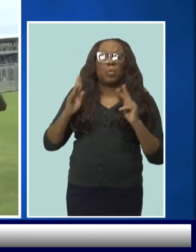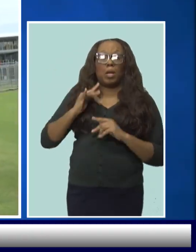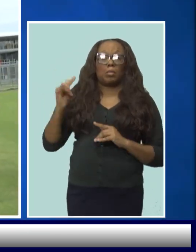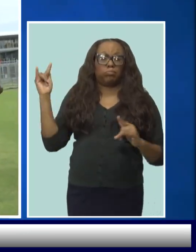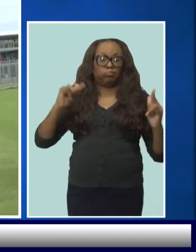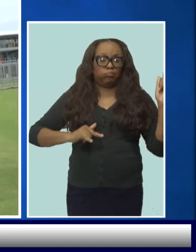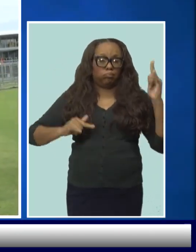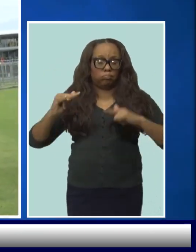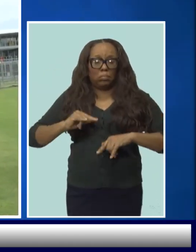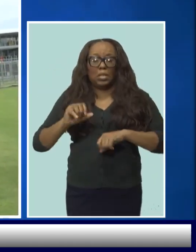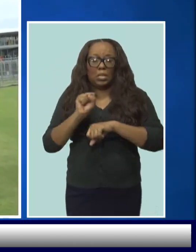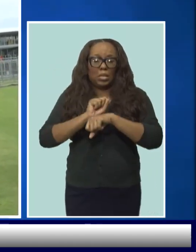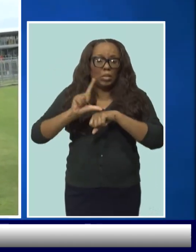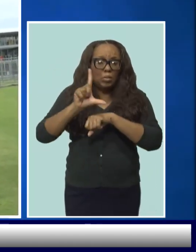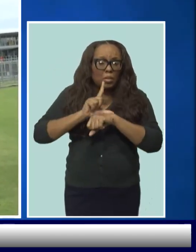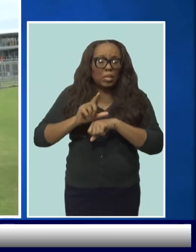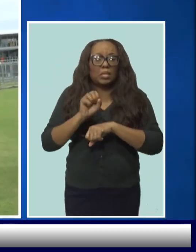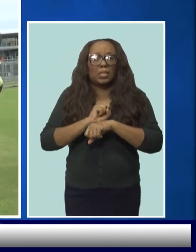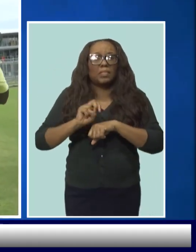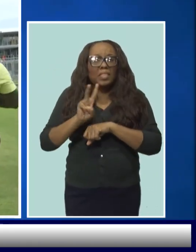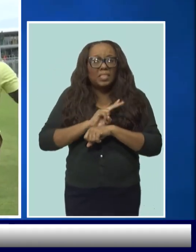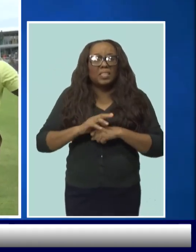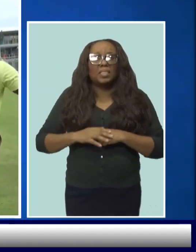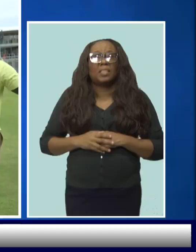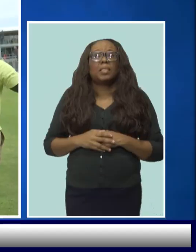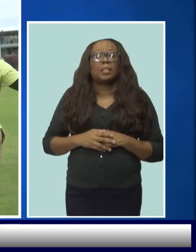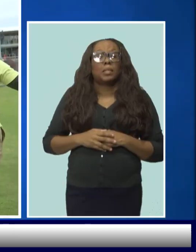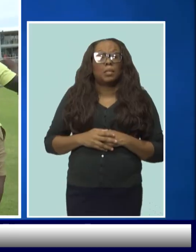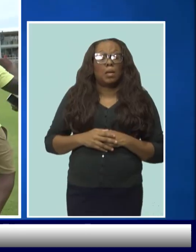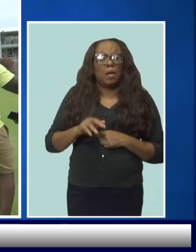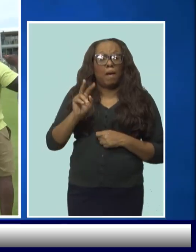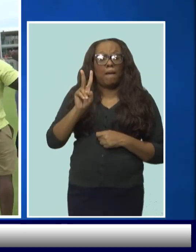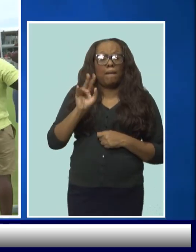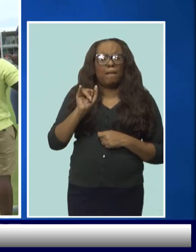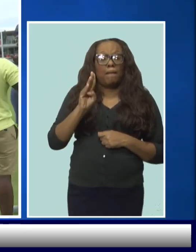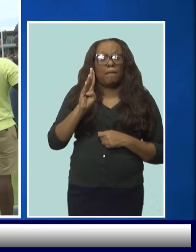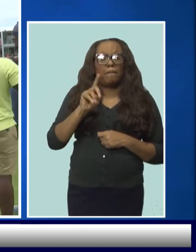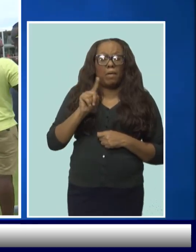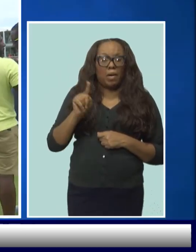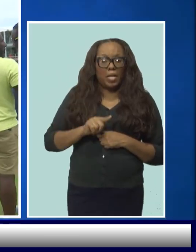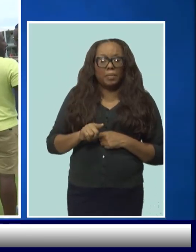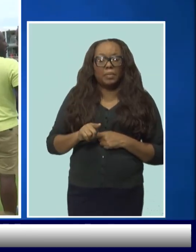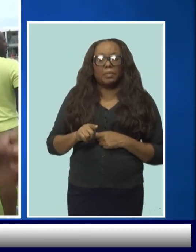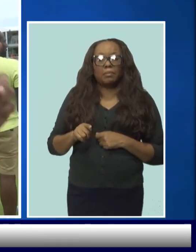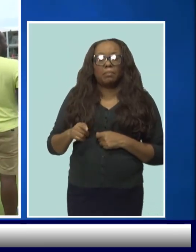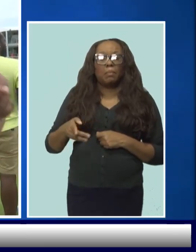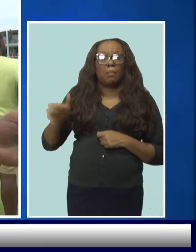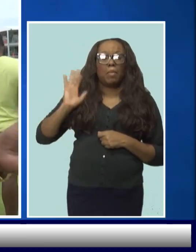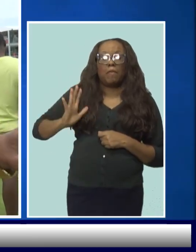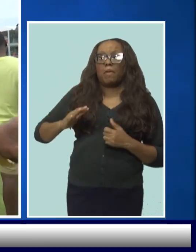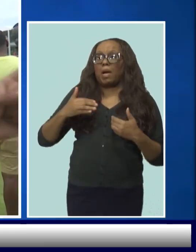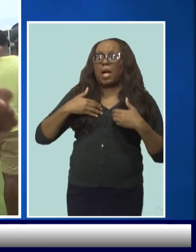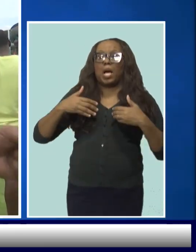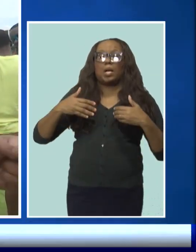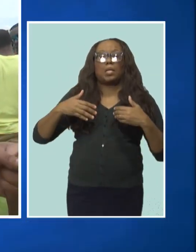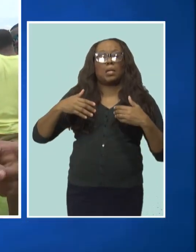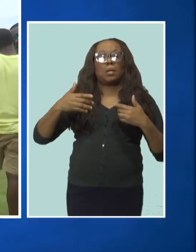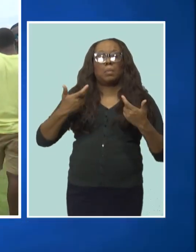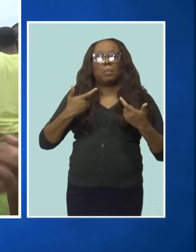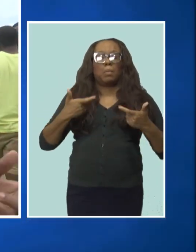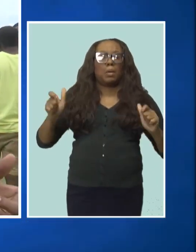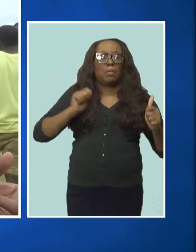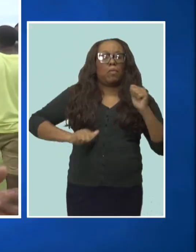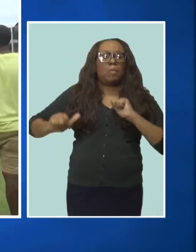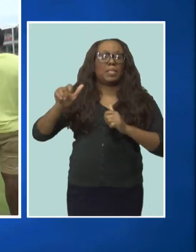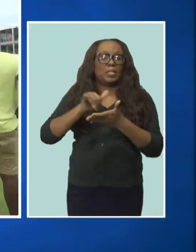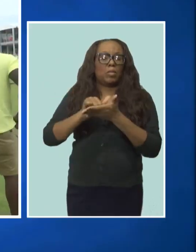over the Caribbean. Although he has shows in New York, I understand there are people coming in from as far as New York as well. I got a couple of friends that came in from England the